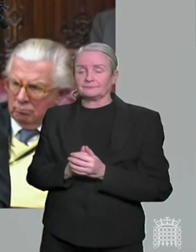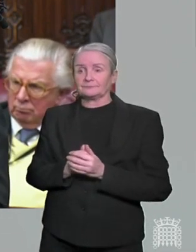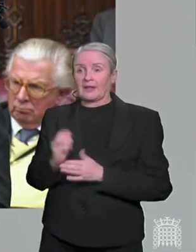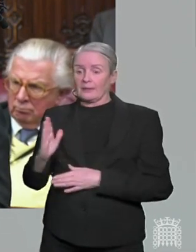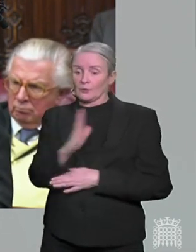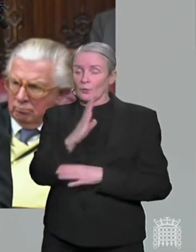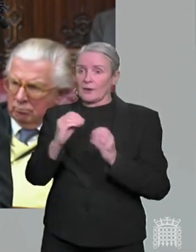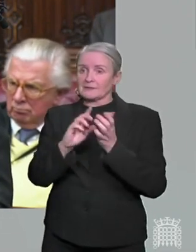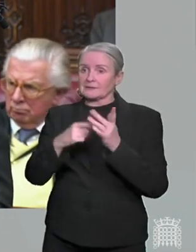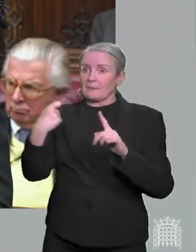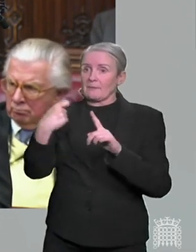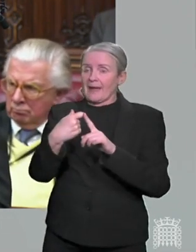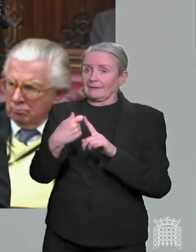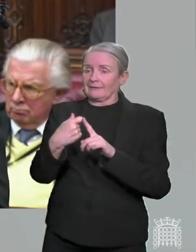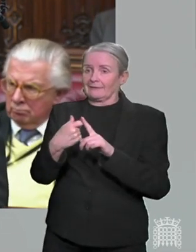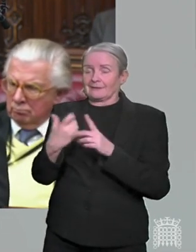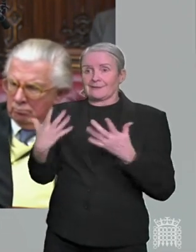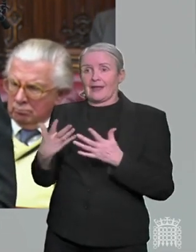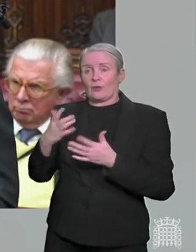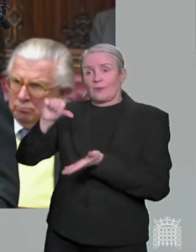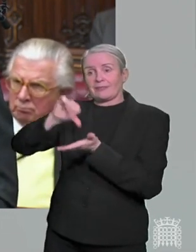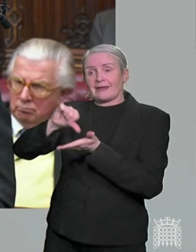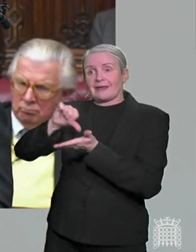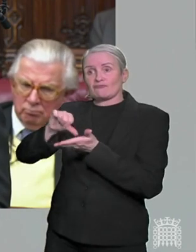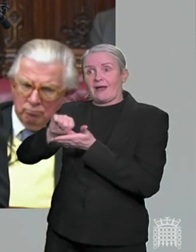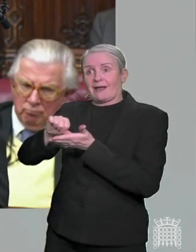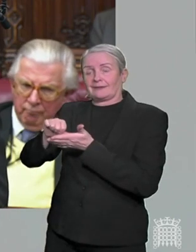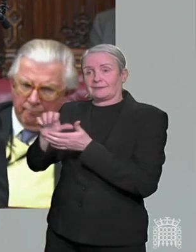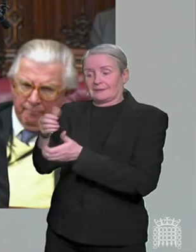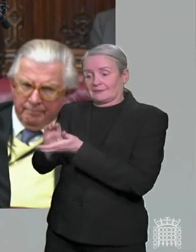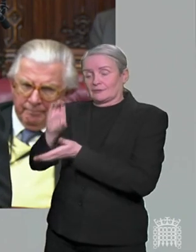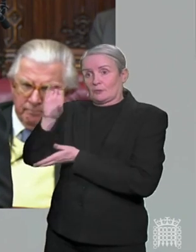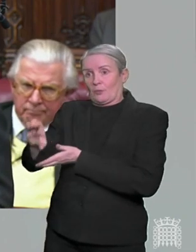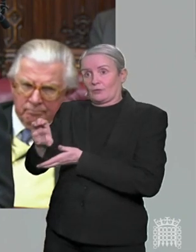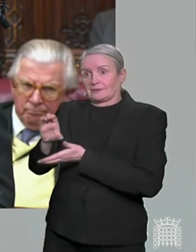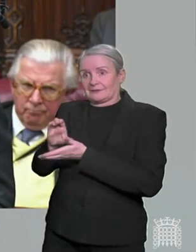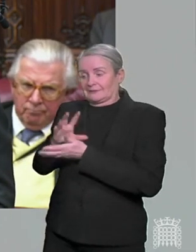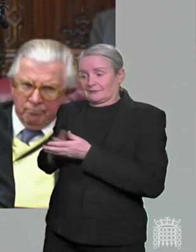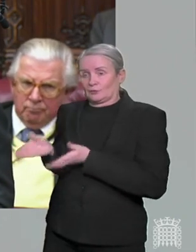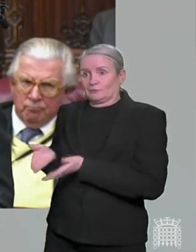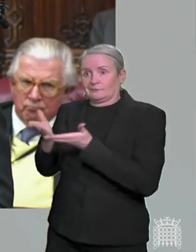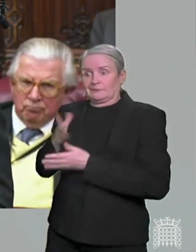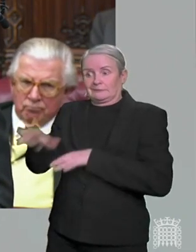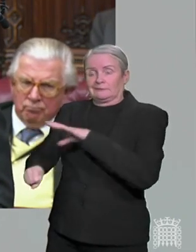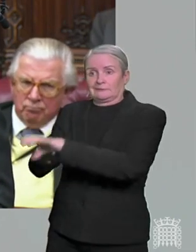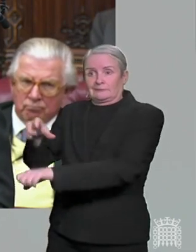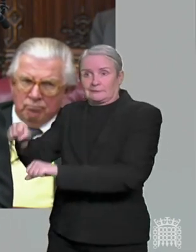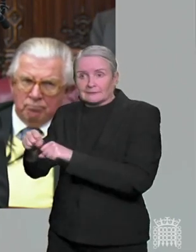to Iranian-backed terror groups, openly pays salaries to convicted terrorists, and is deeply corrupt and